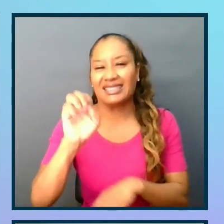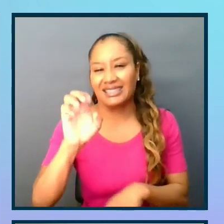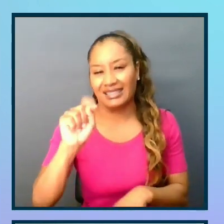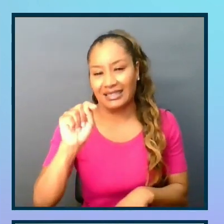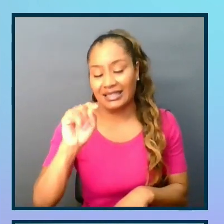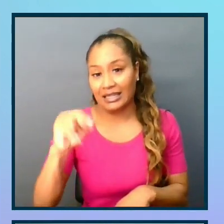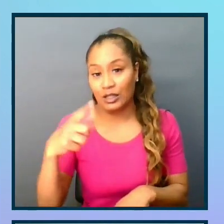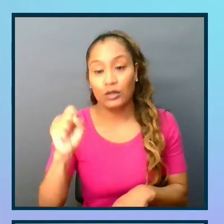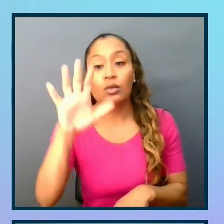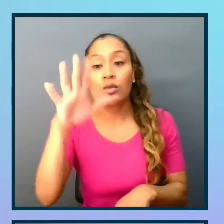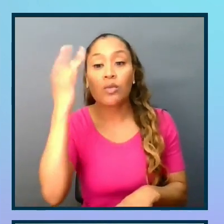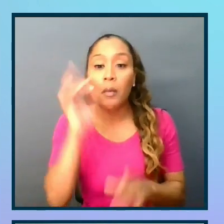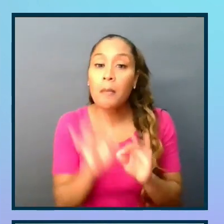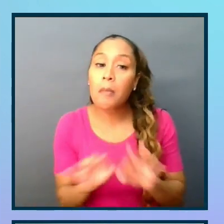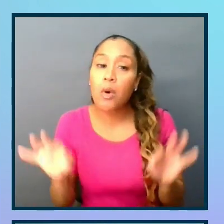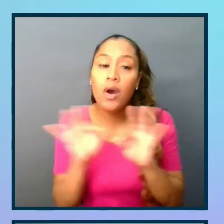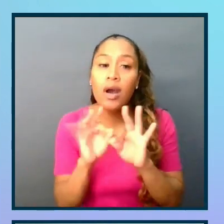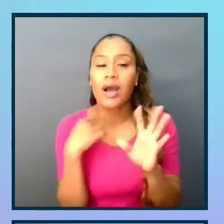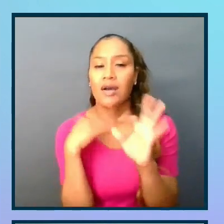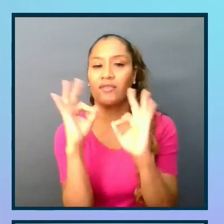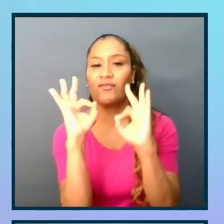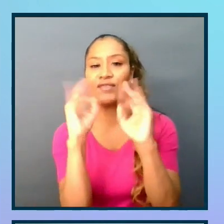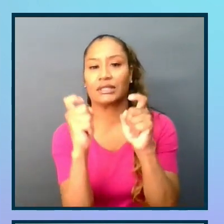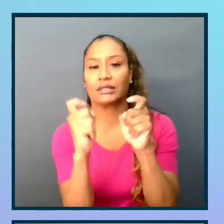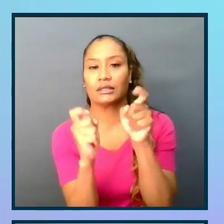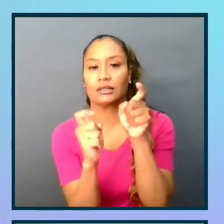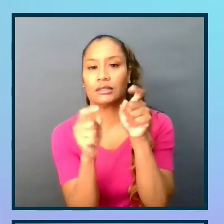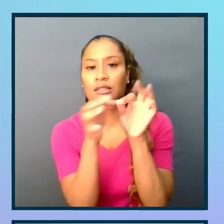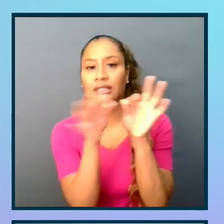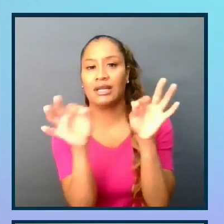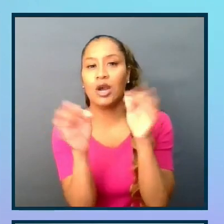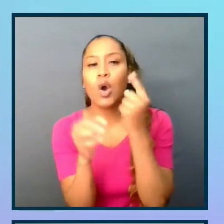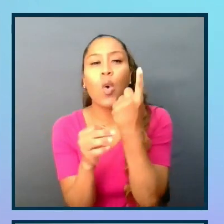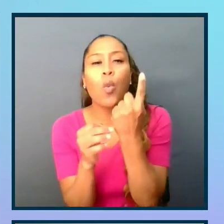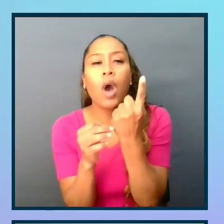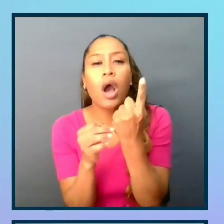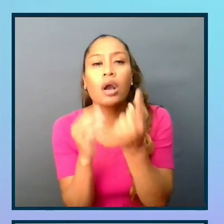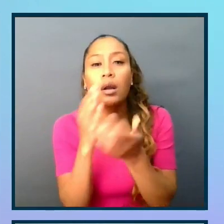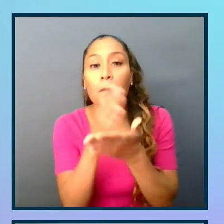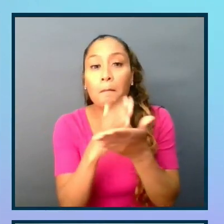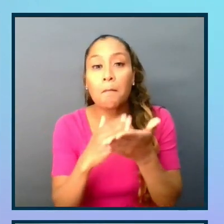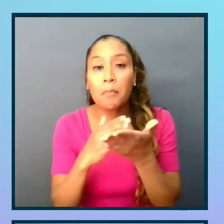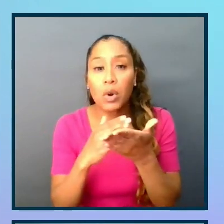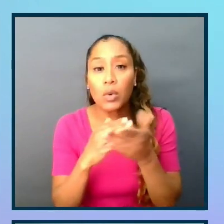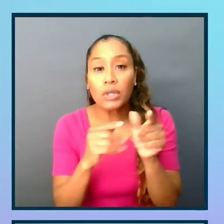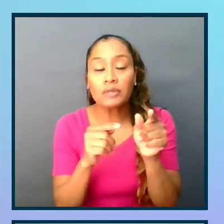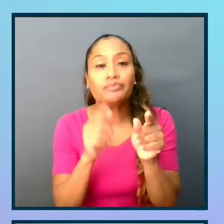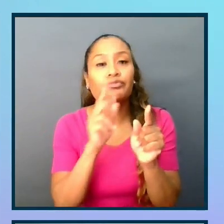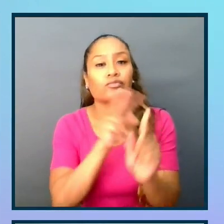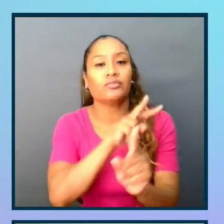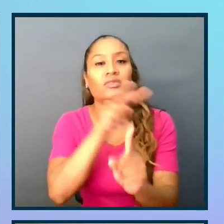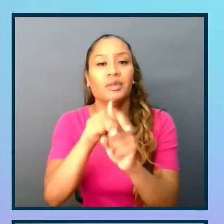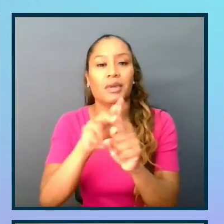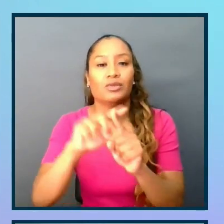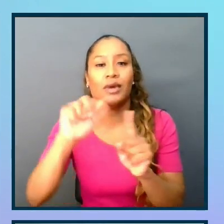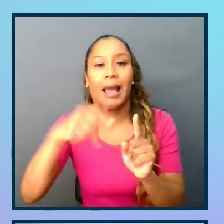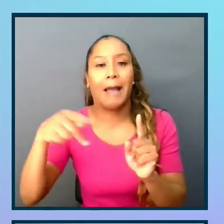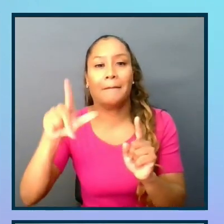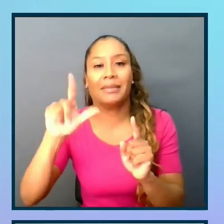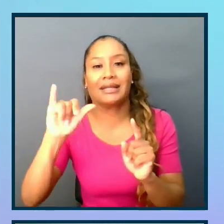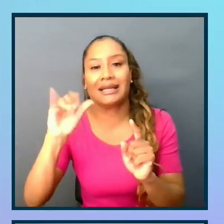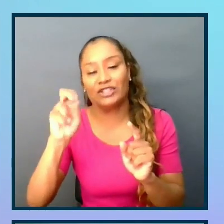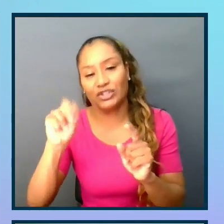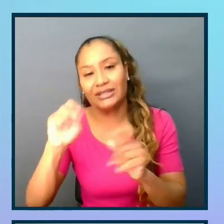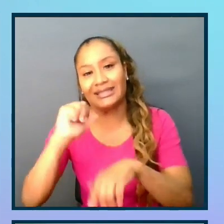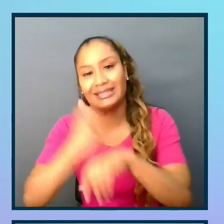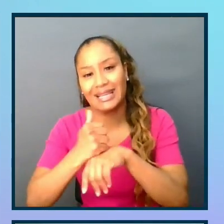is that I'm going to be able to fix this issue in this one component, and it will apply to the application settings, rule settings, and Axe